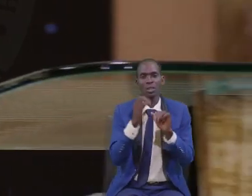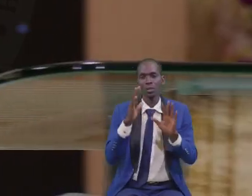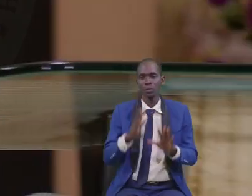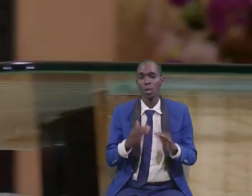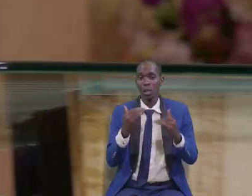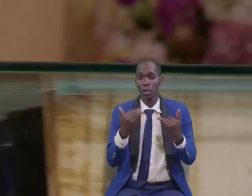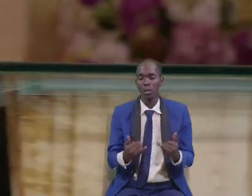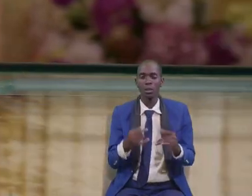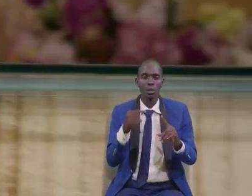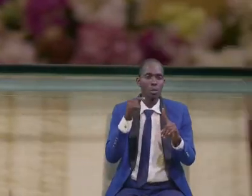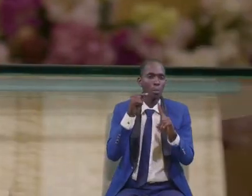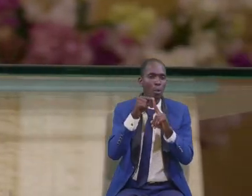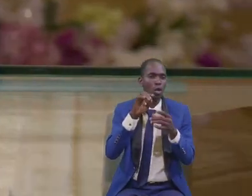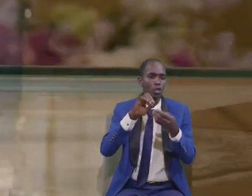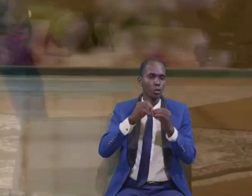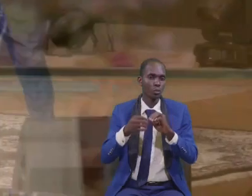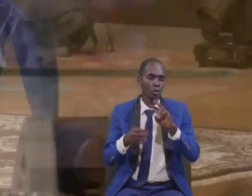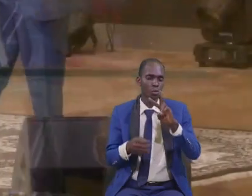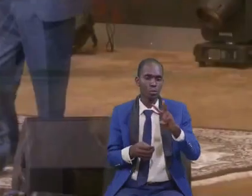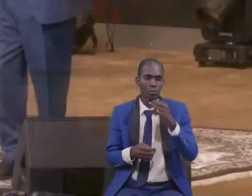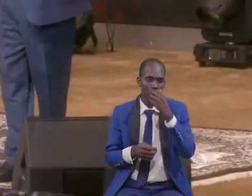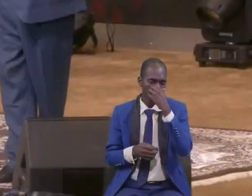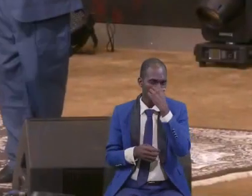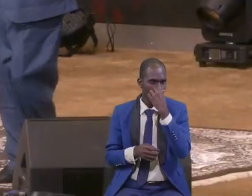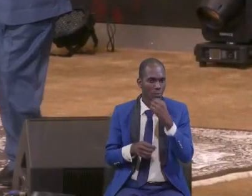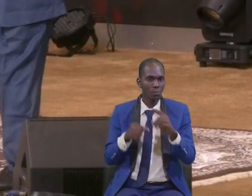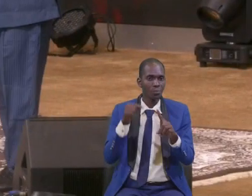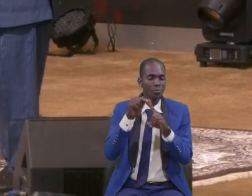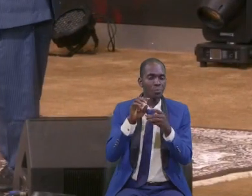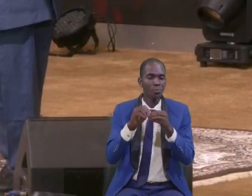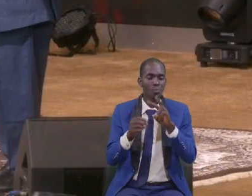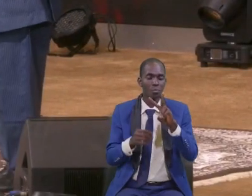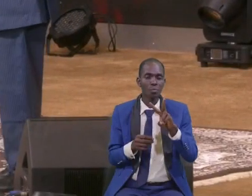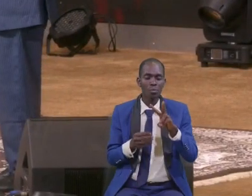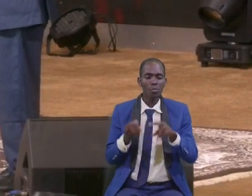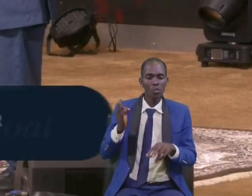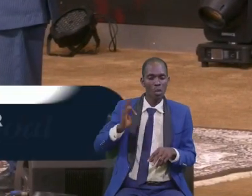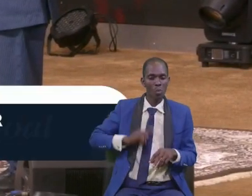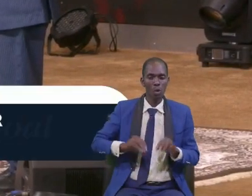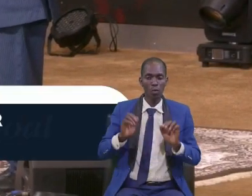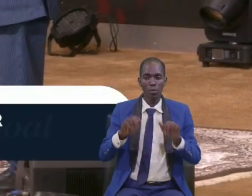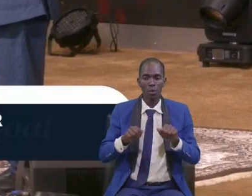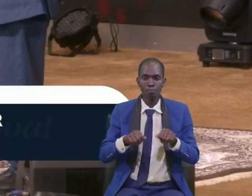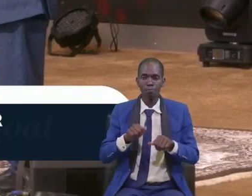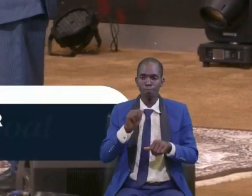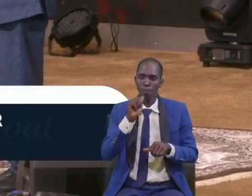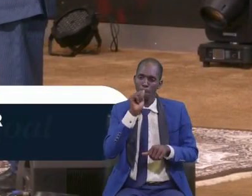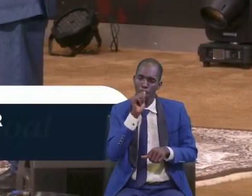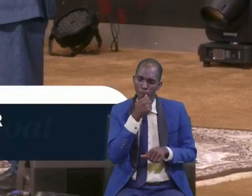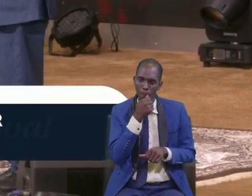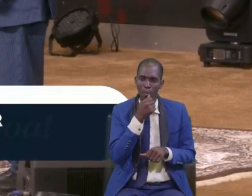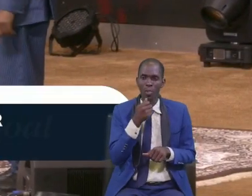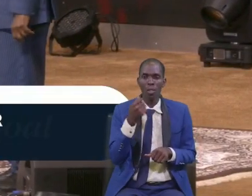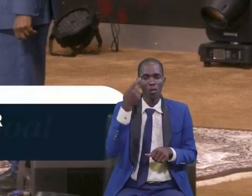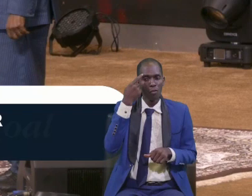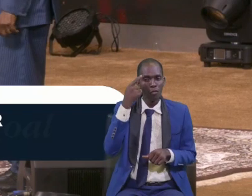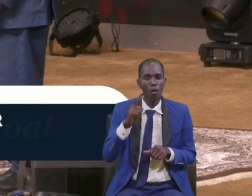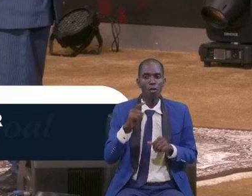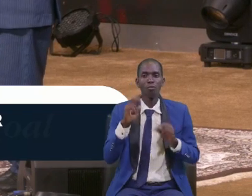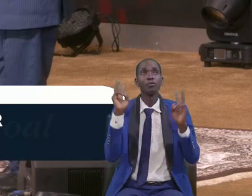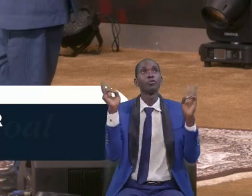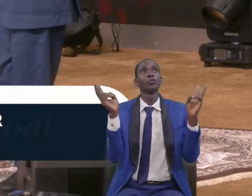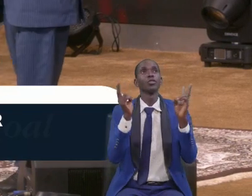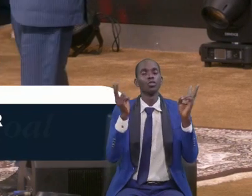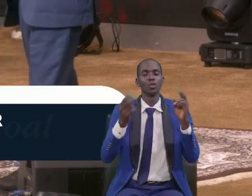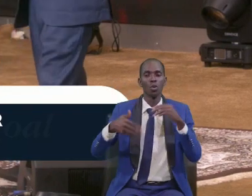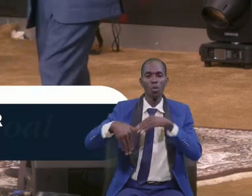two here. Point number two, we're looking at profitable patience for triumph over